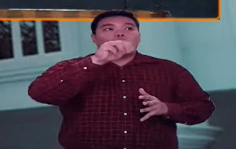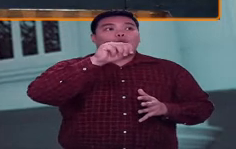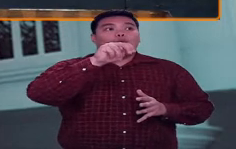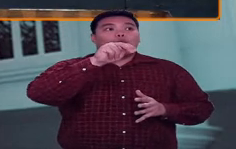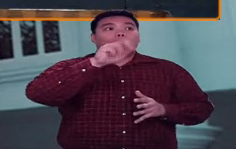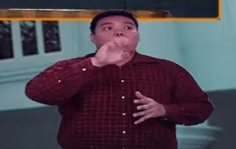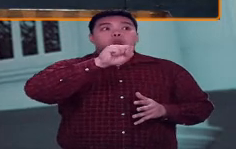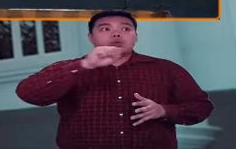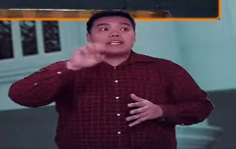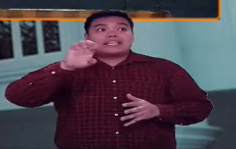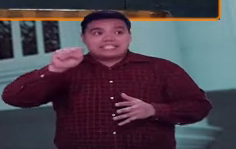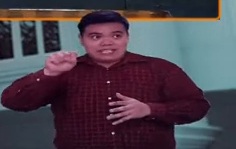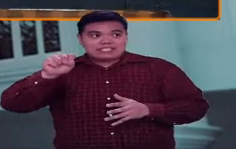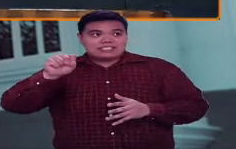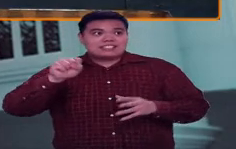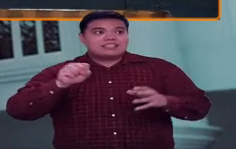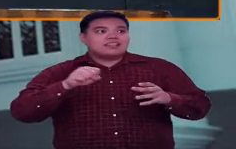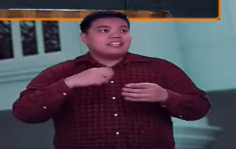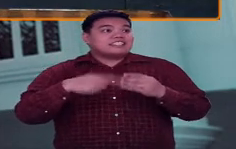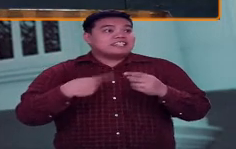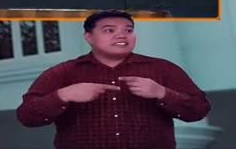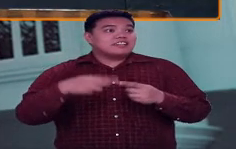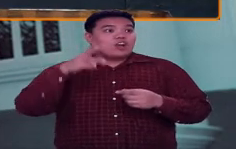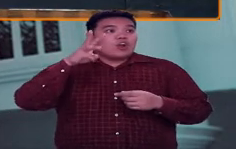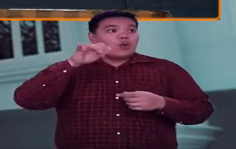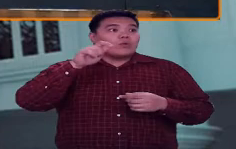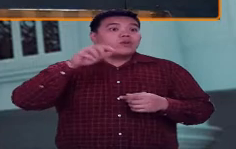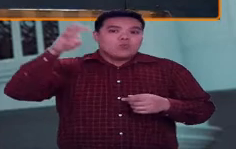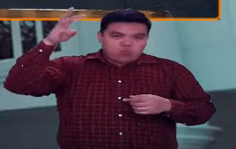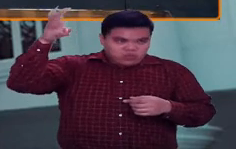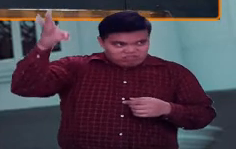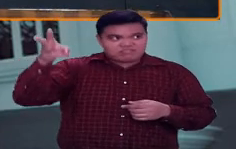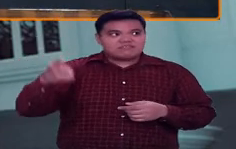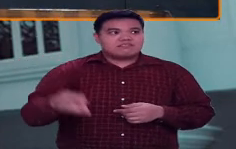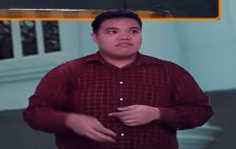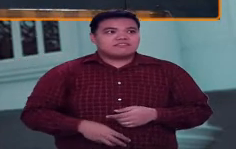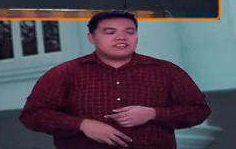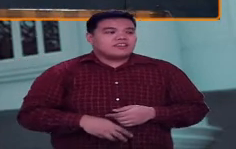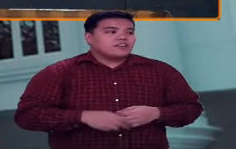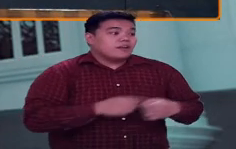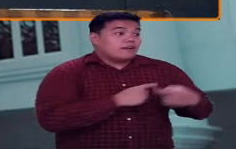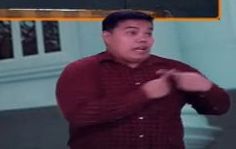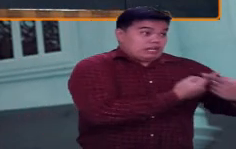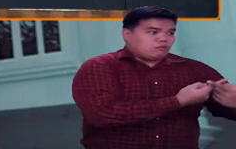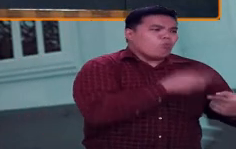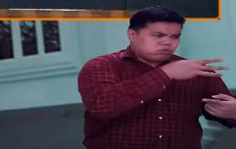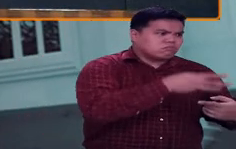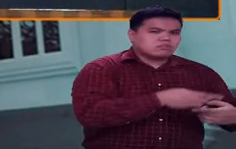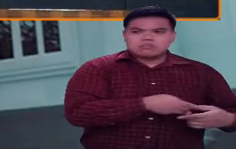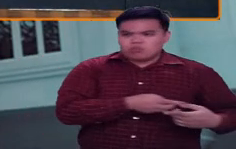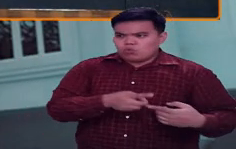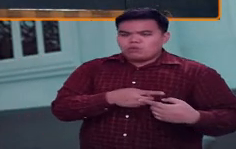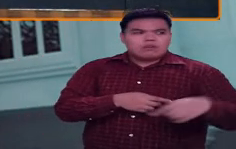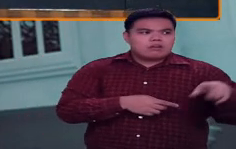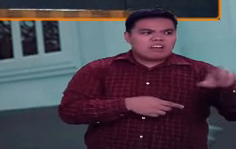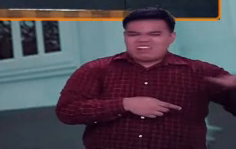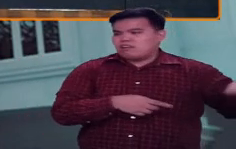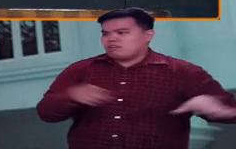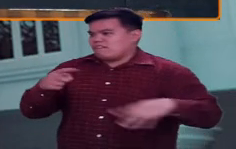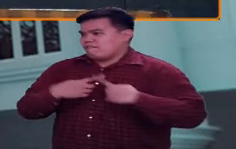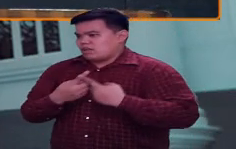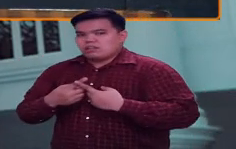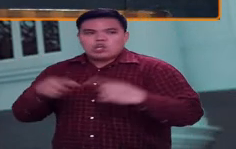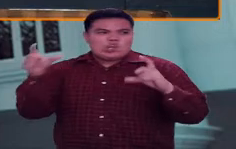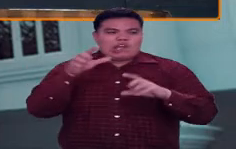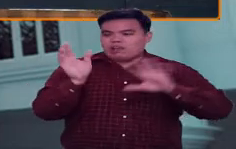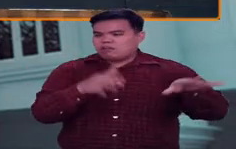That means going to the regions beyond. If there was ever a man who fully comprehended